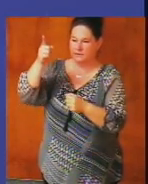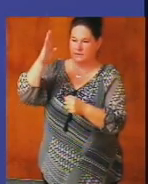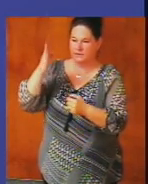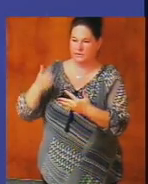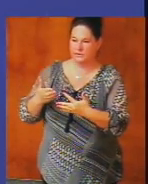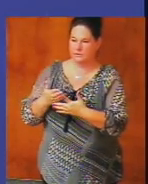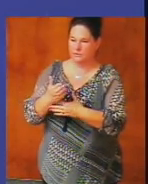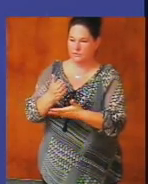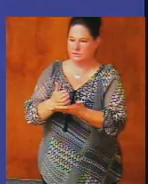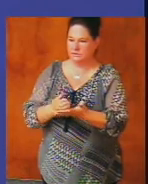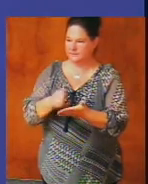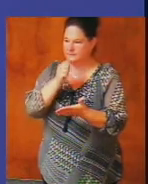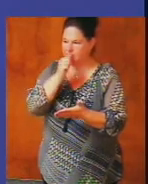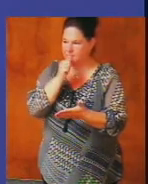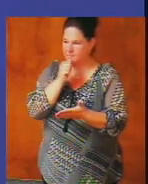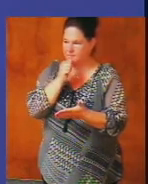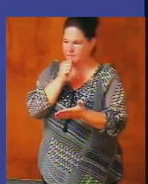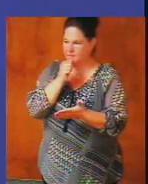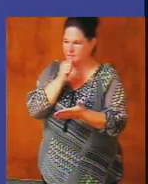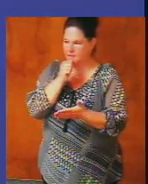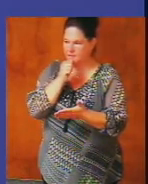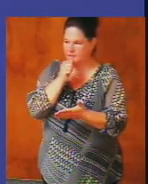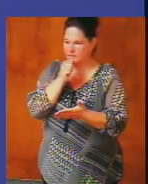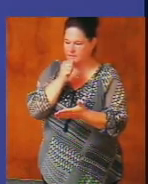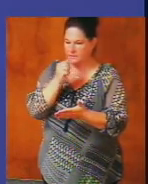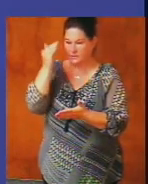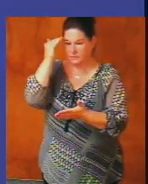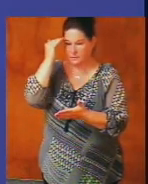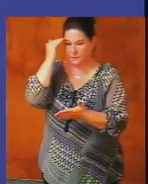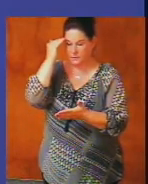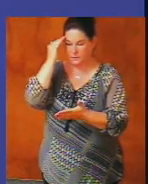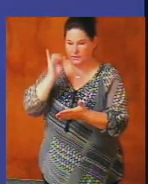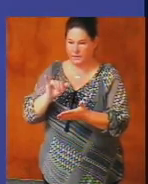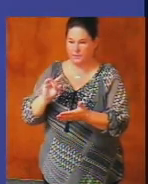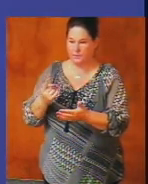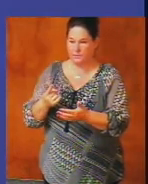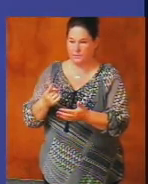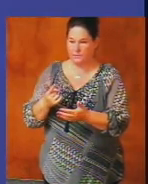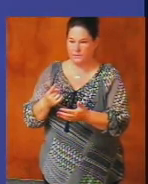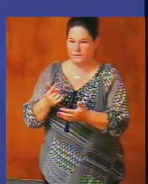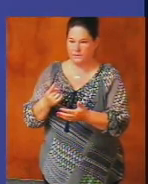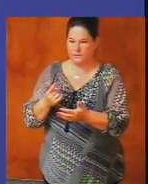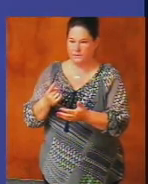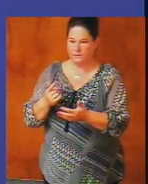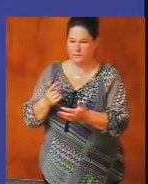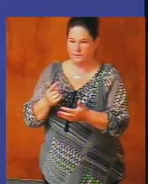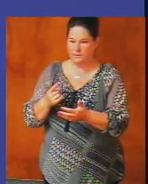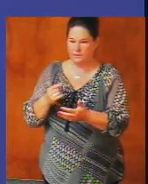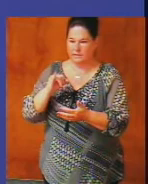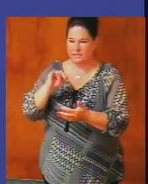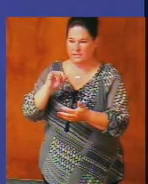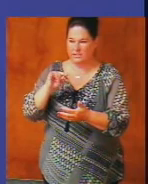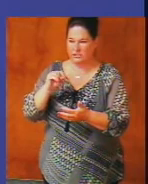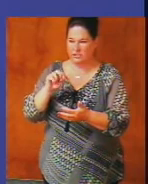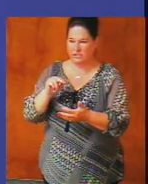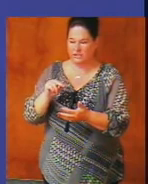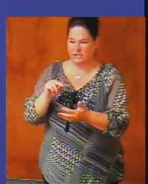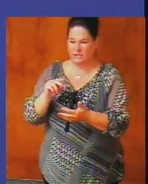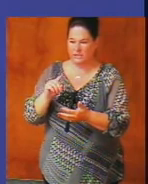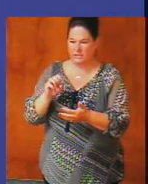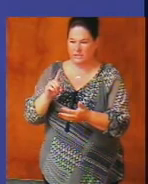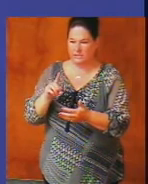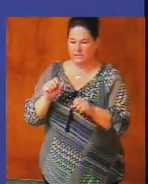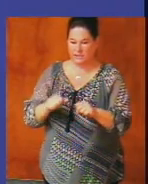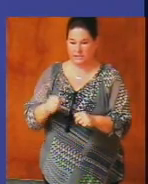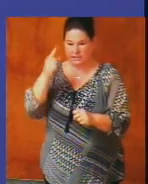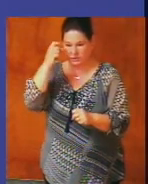kind of secret esoteric knowledge that only the initiated could understand. In other words, you had